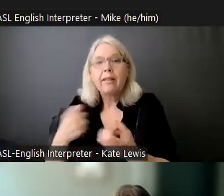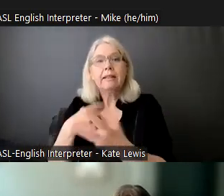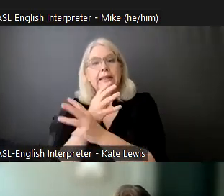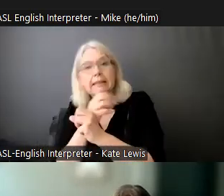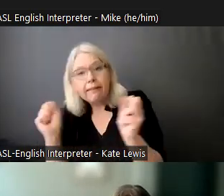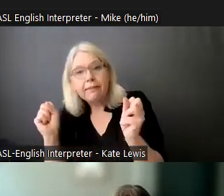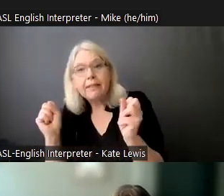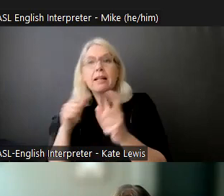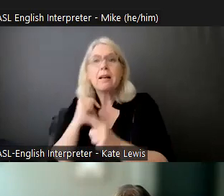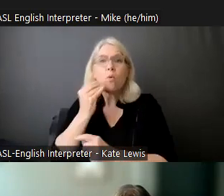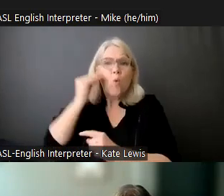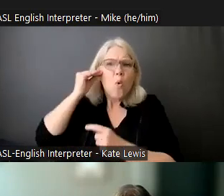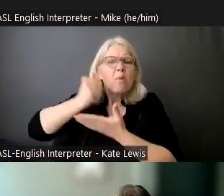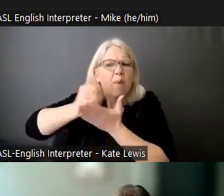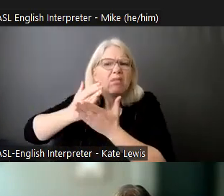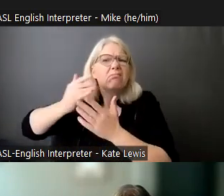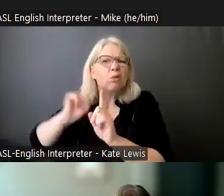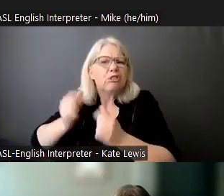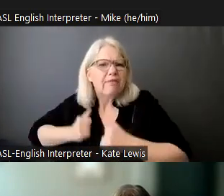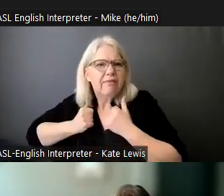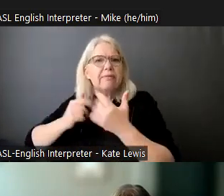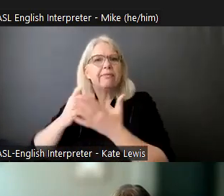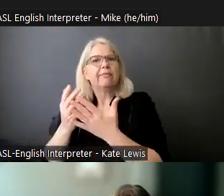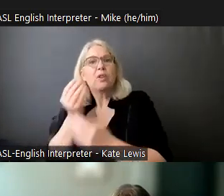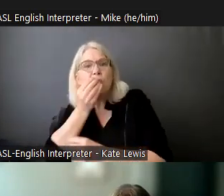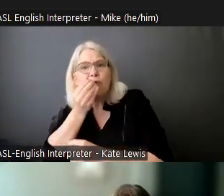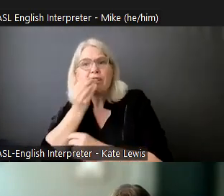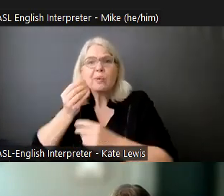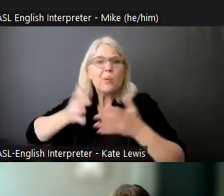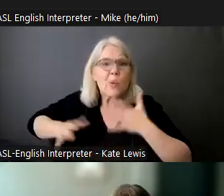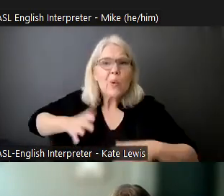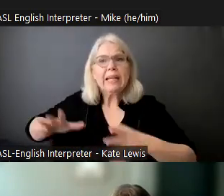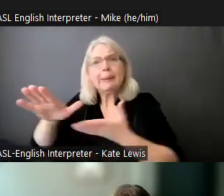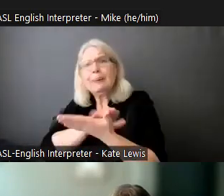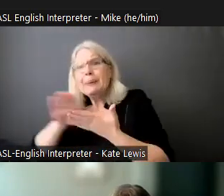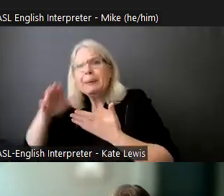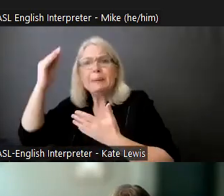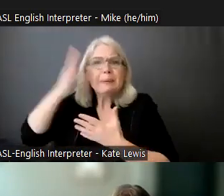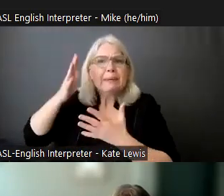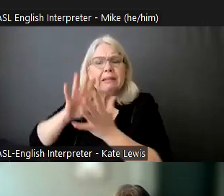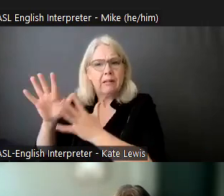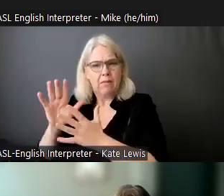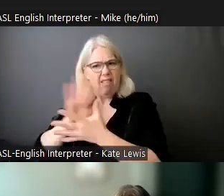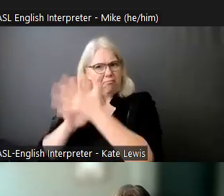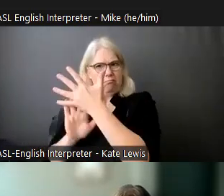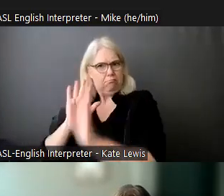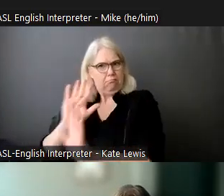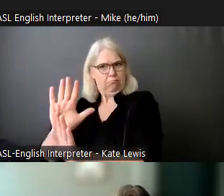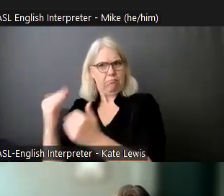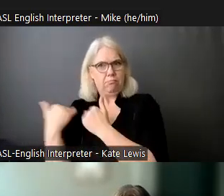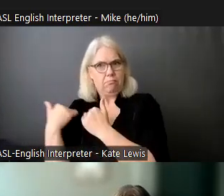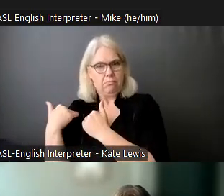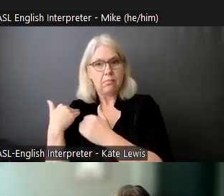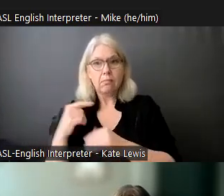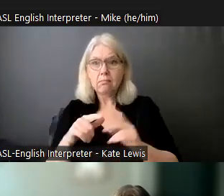list is access, visitation, and so your attorney really does not have authority to direct who